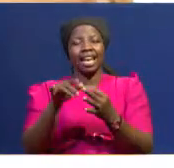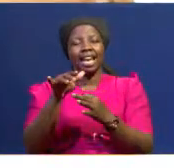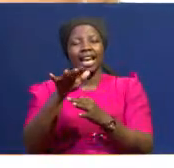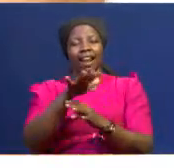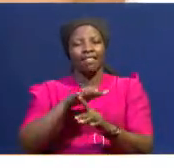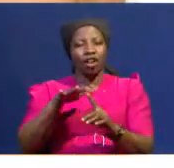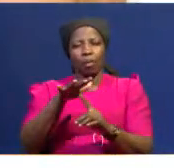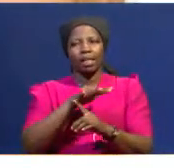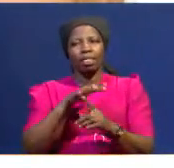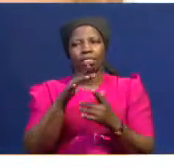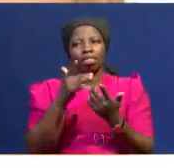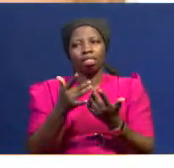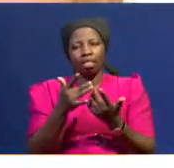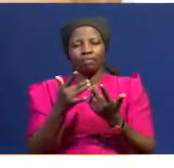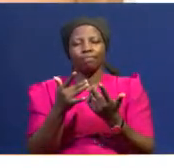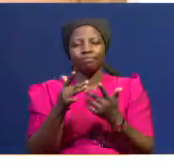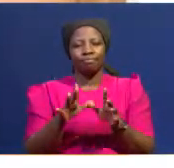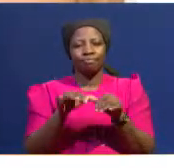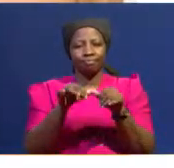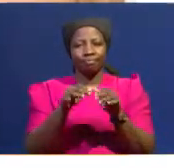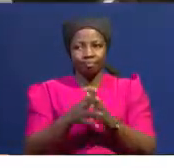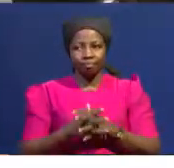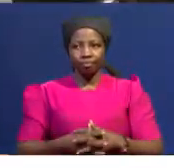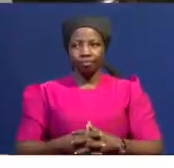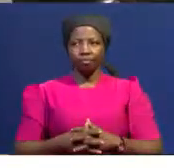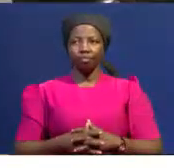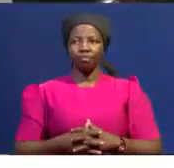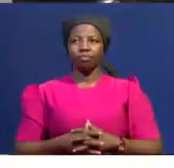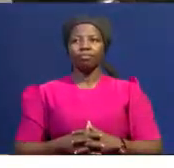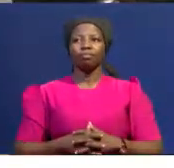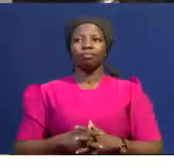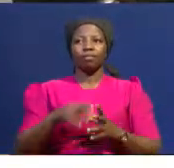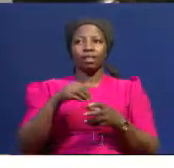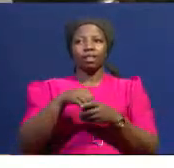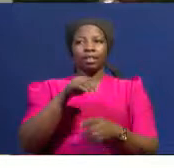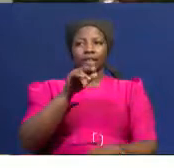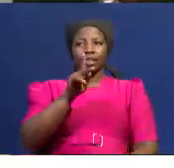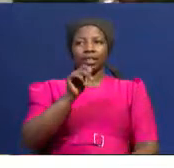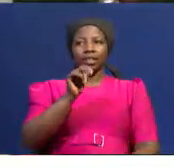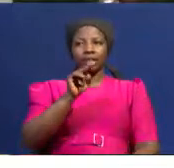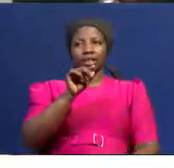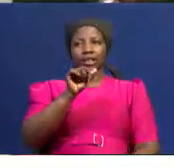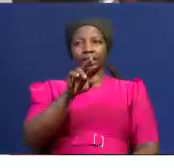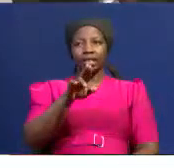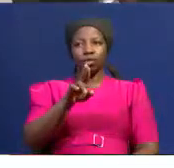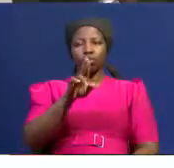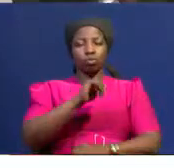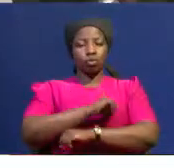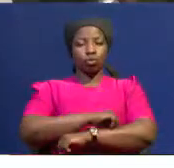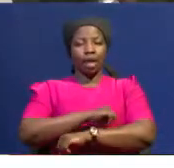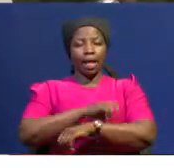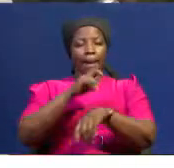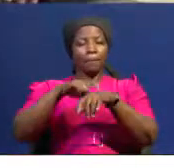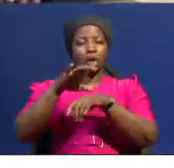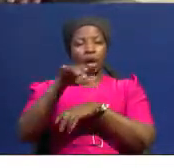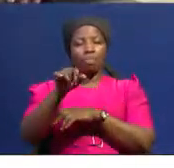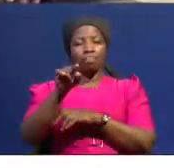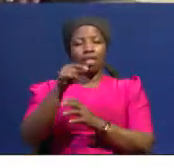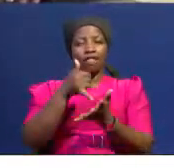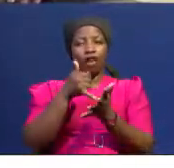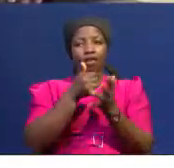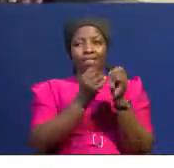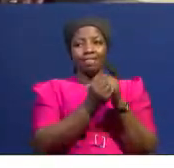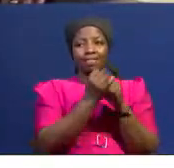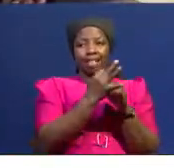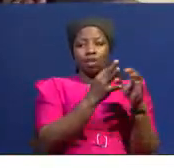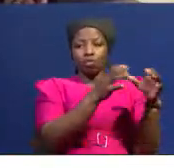at the 61st National Science and Engineering Fair at Kangaru School in Embu County. The competition incorporated 13